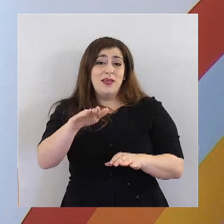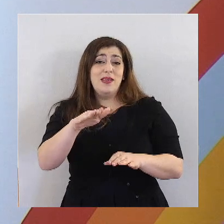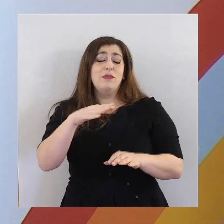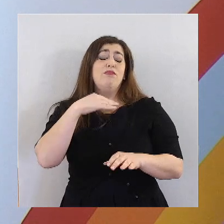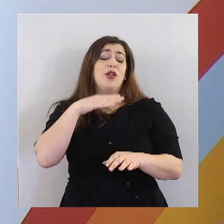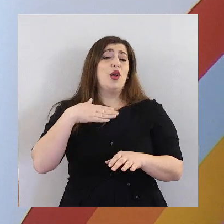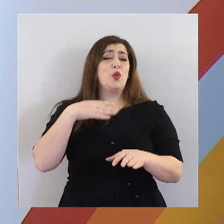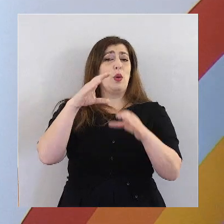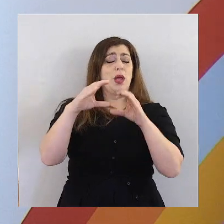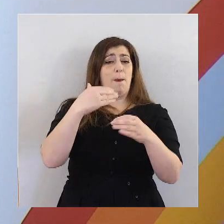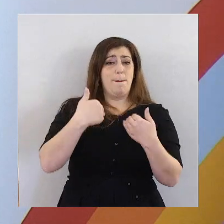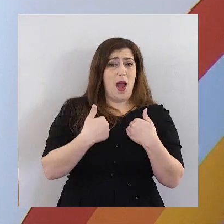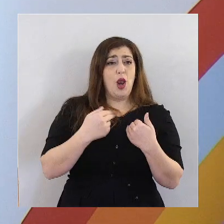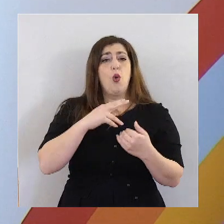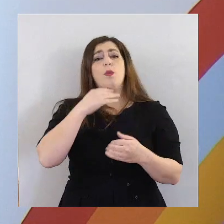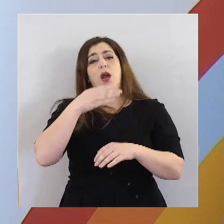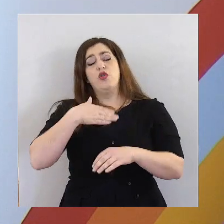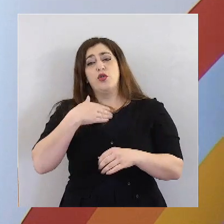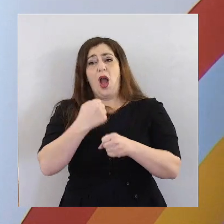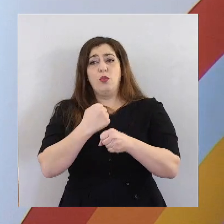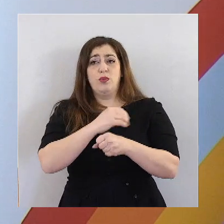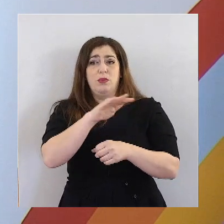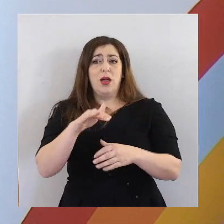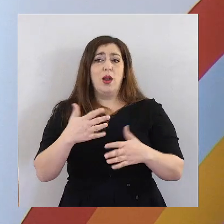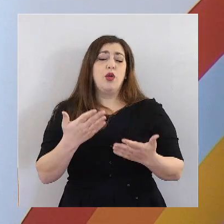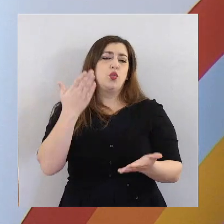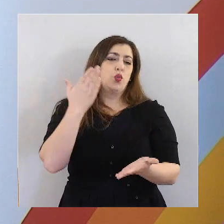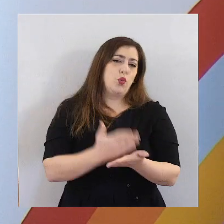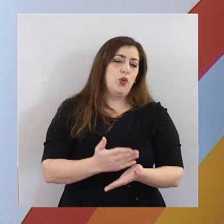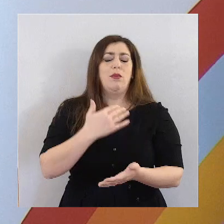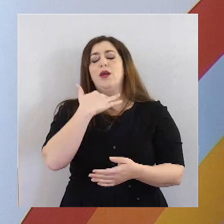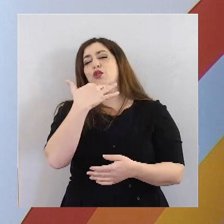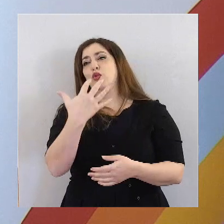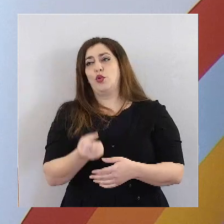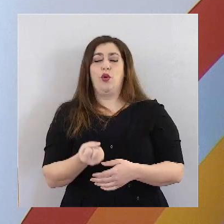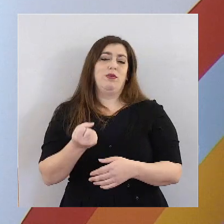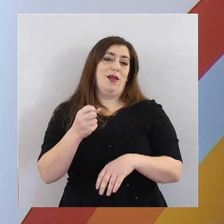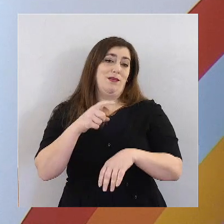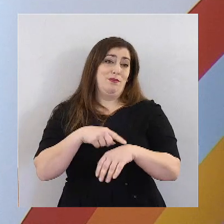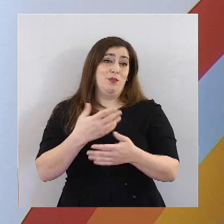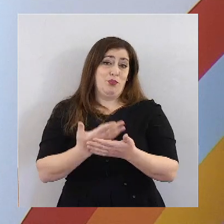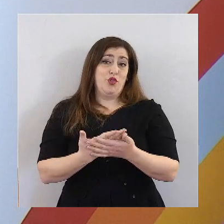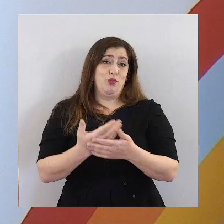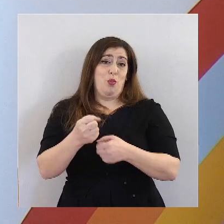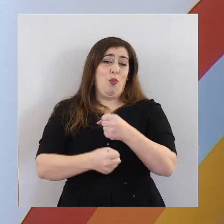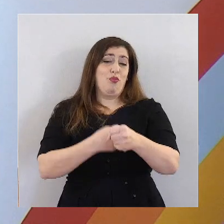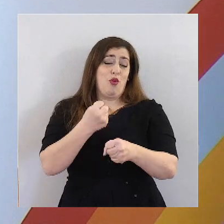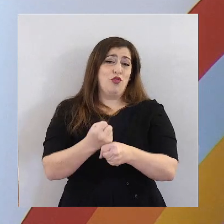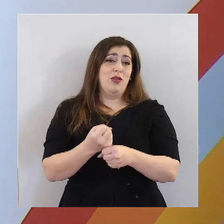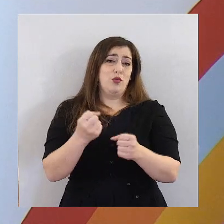with us throughout the course of the project, we would not have been able to implement it. So my gratitude to